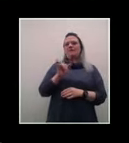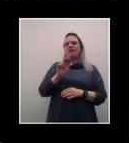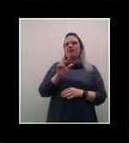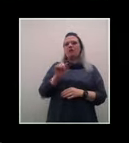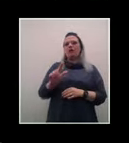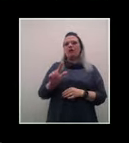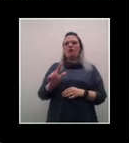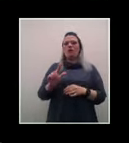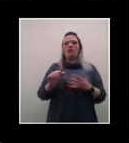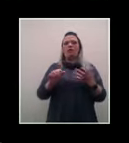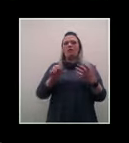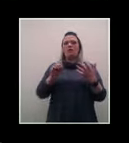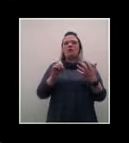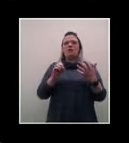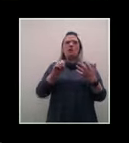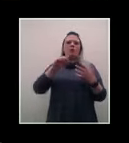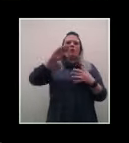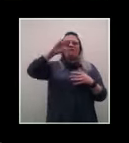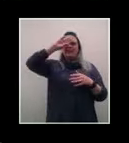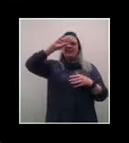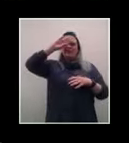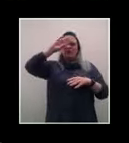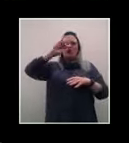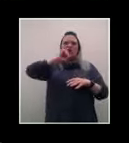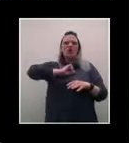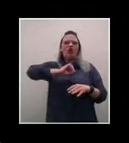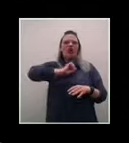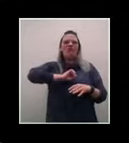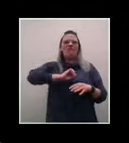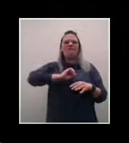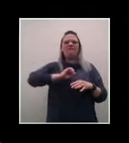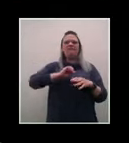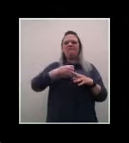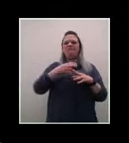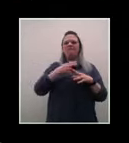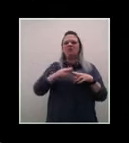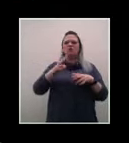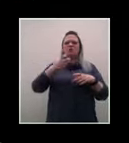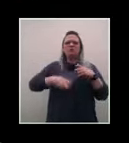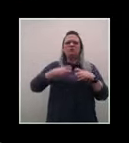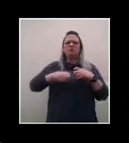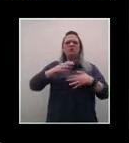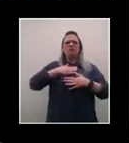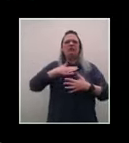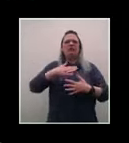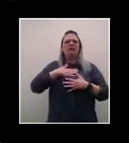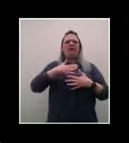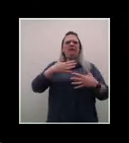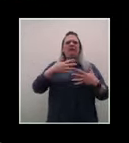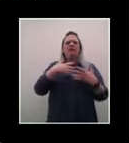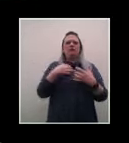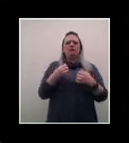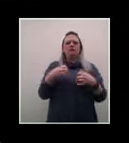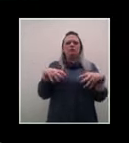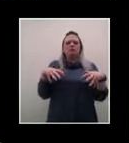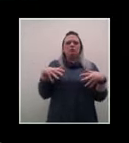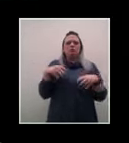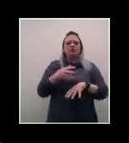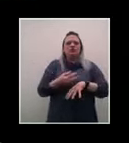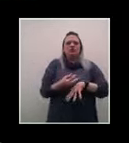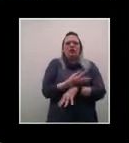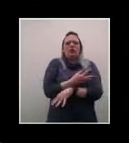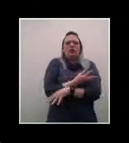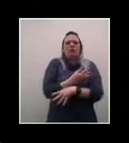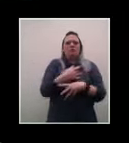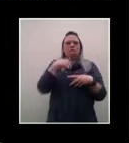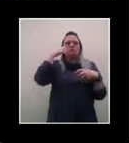feel like viremic. So if you have a fever, cough, or shortness of breath, difficulty breathing, chills, shaking